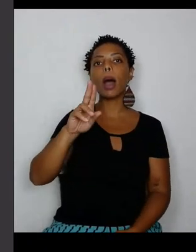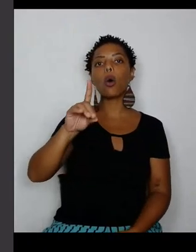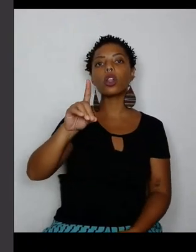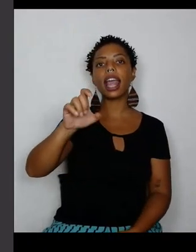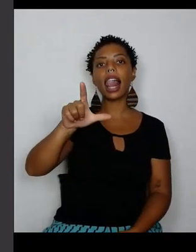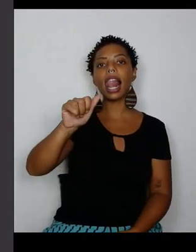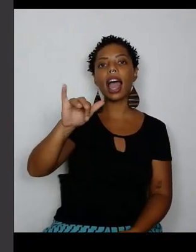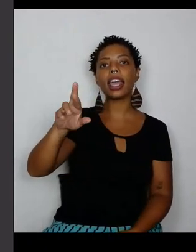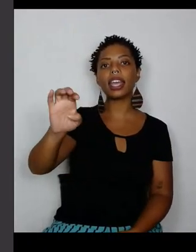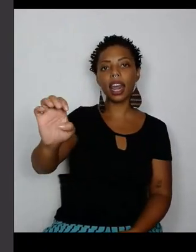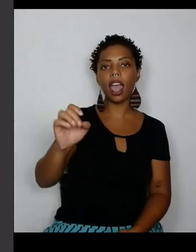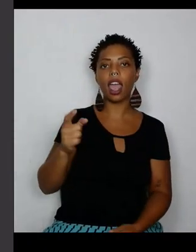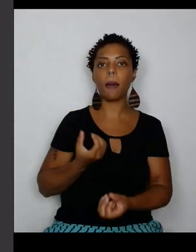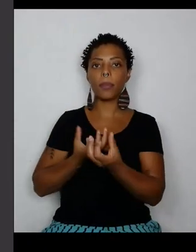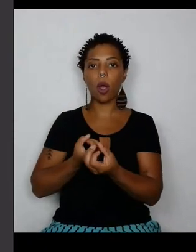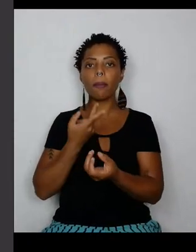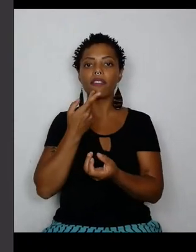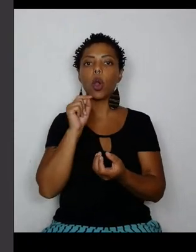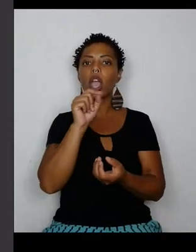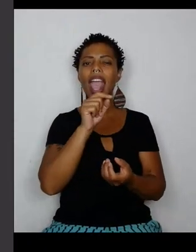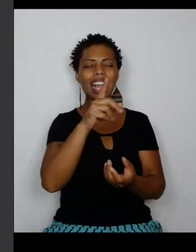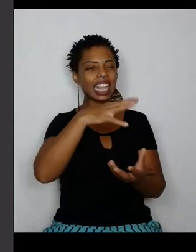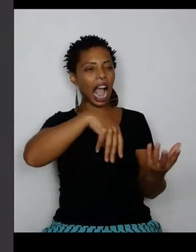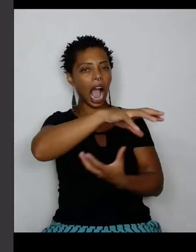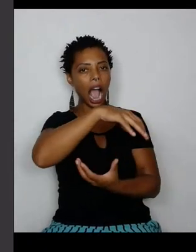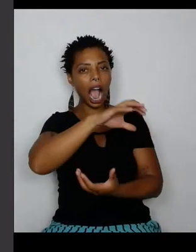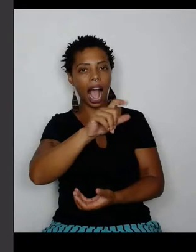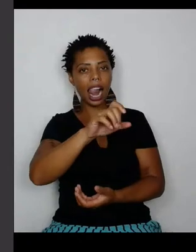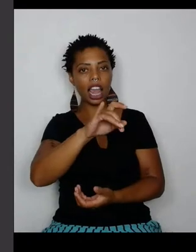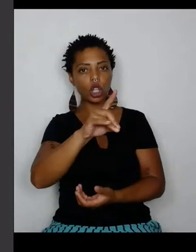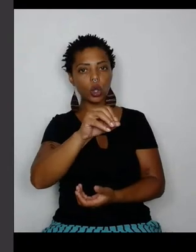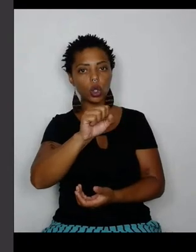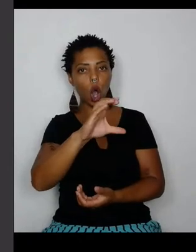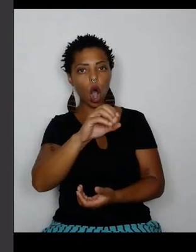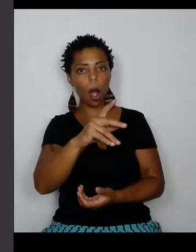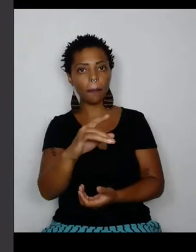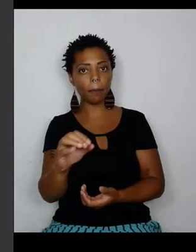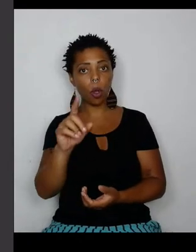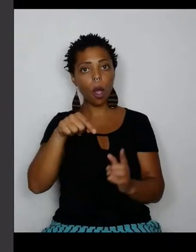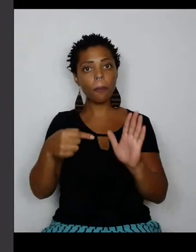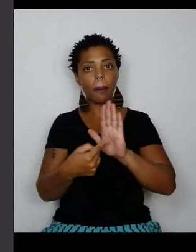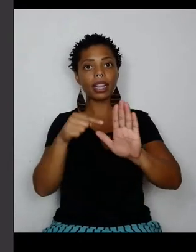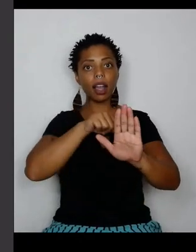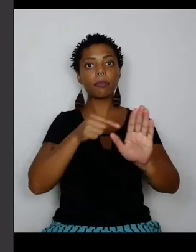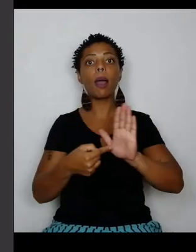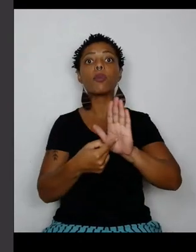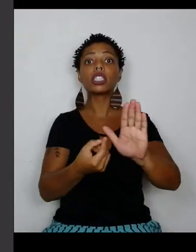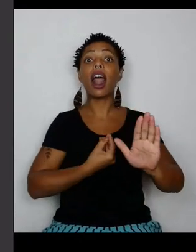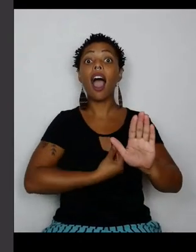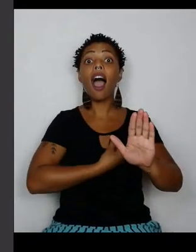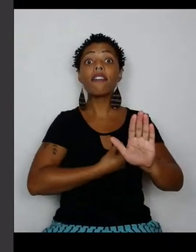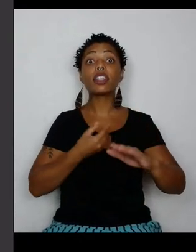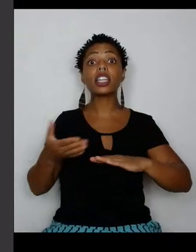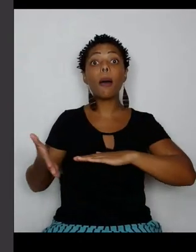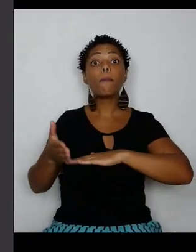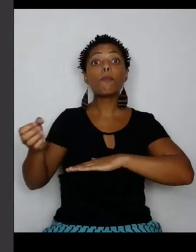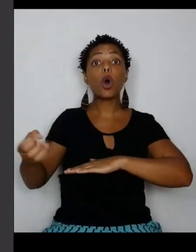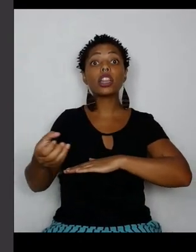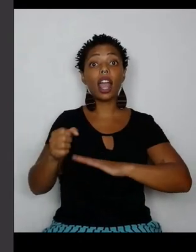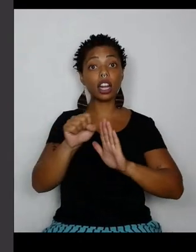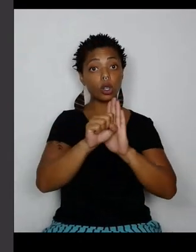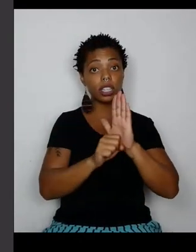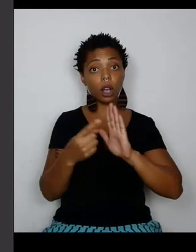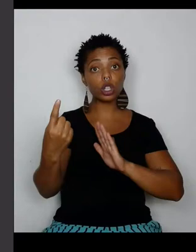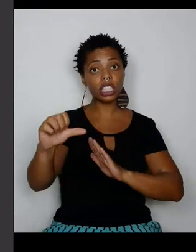metaphor for the visual spectacle of modern life in the 19th century including the repetition and